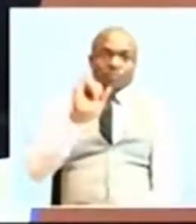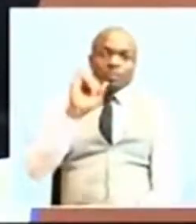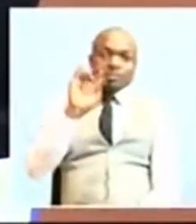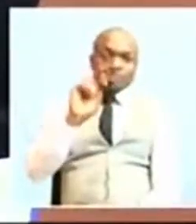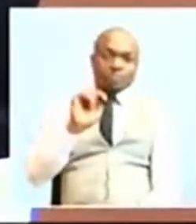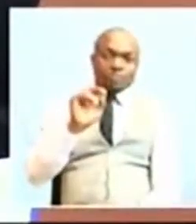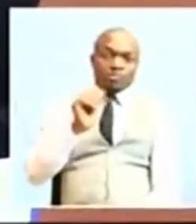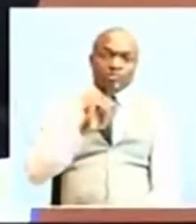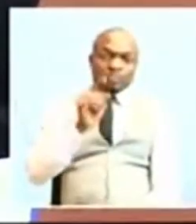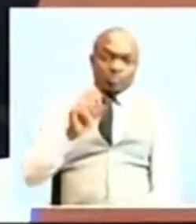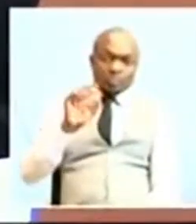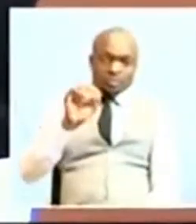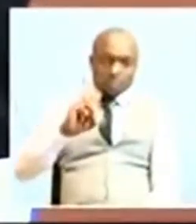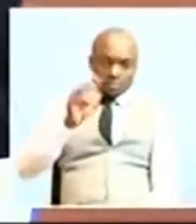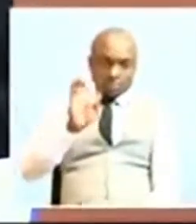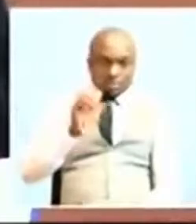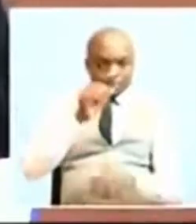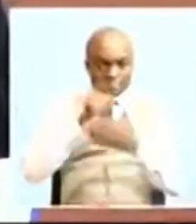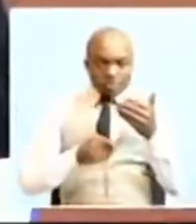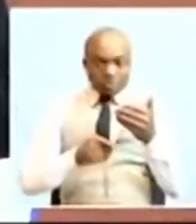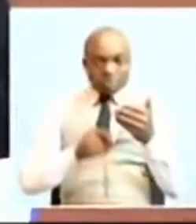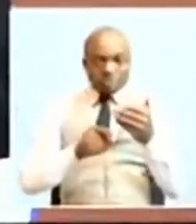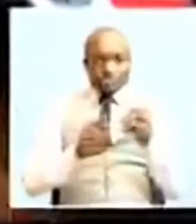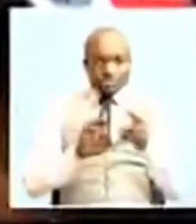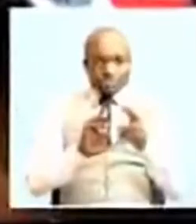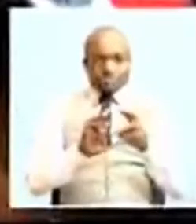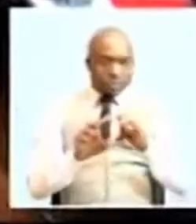this assignment as a local authority? Thank you, Chair.